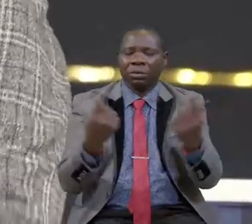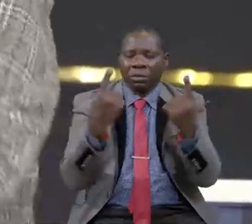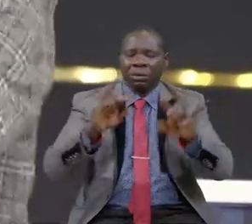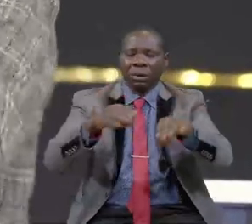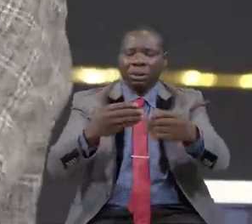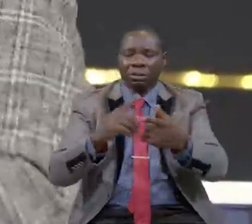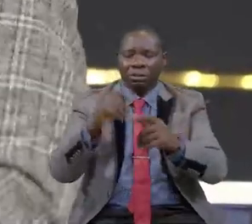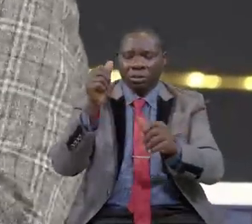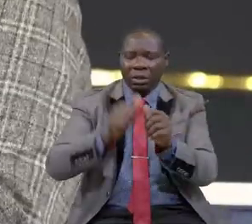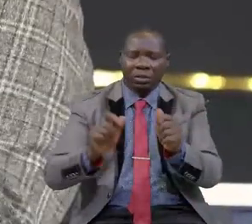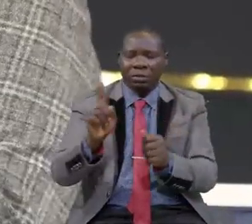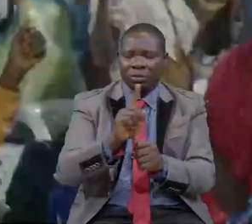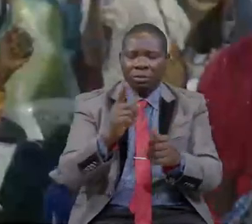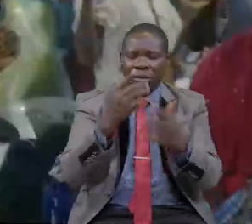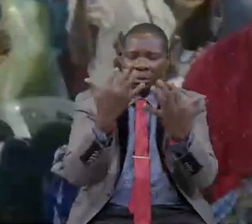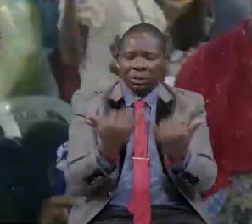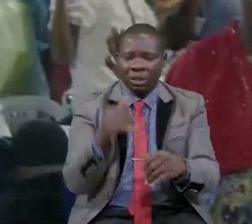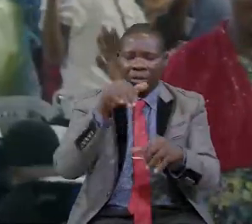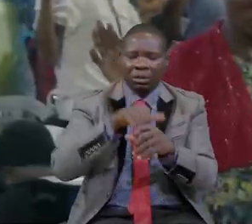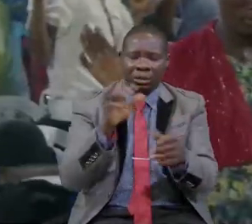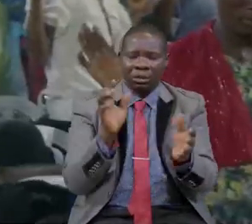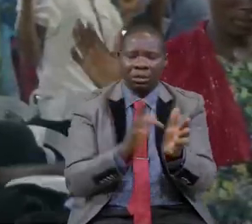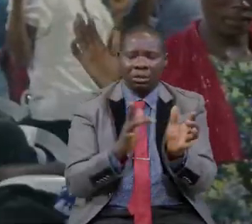in Jesus' name.